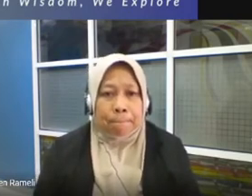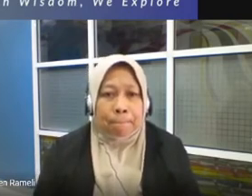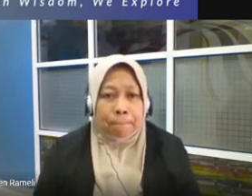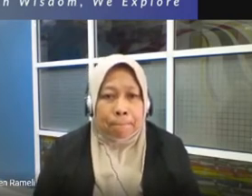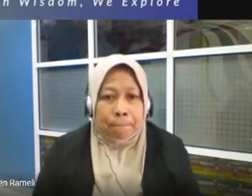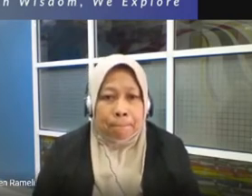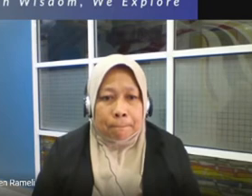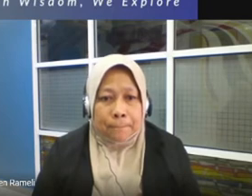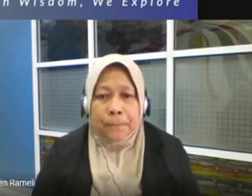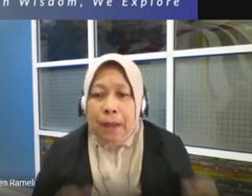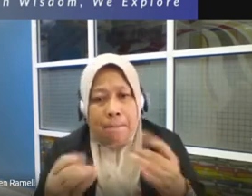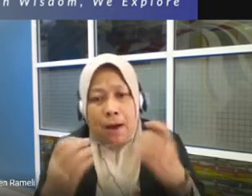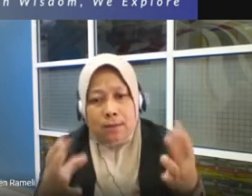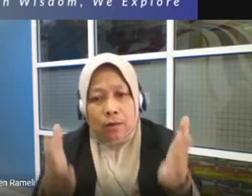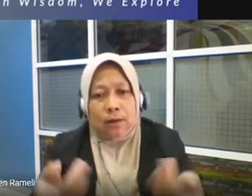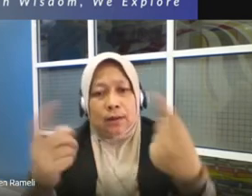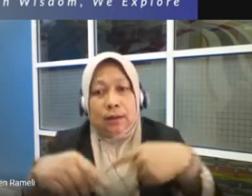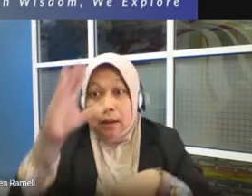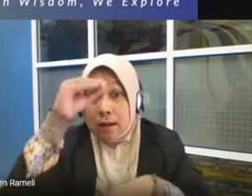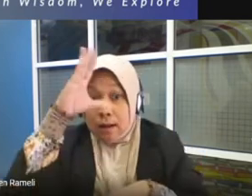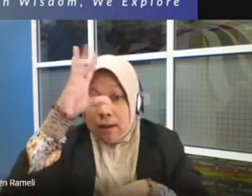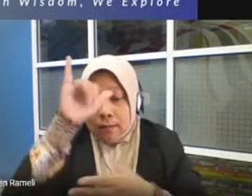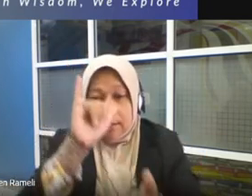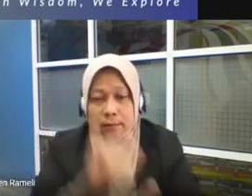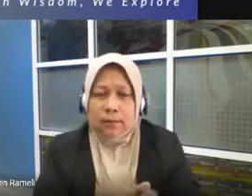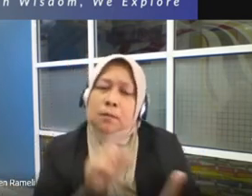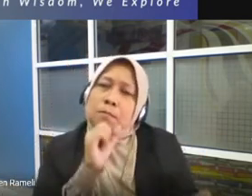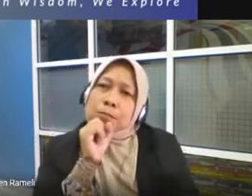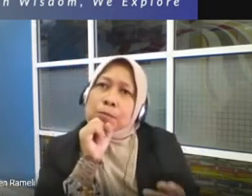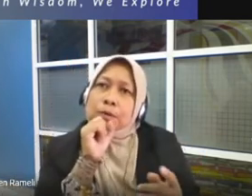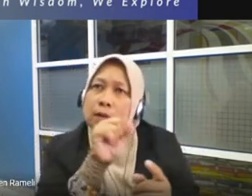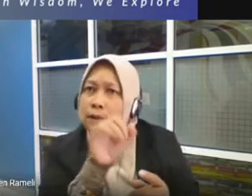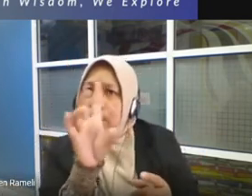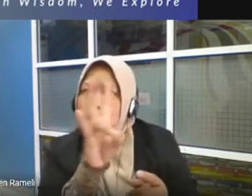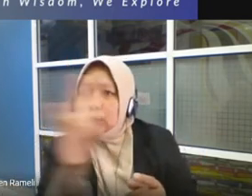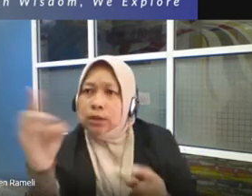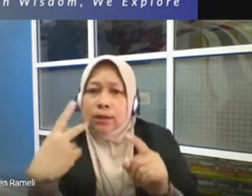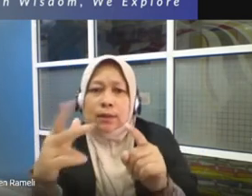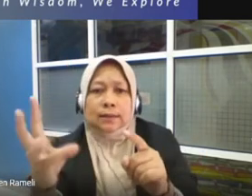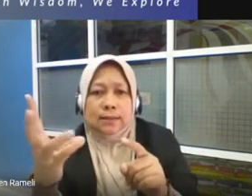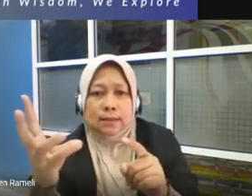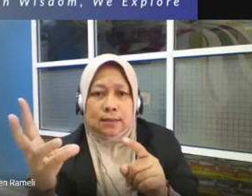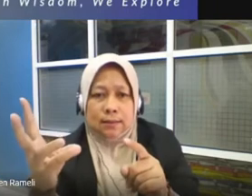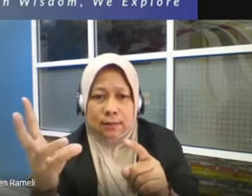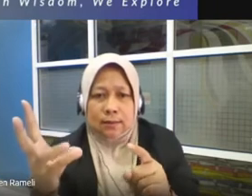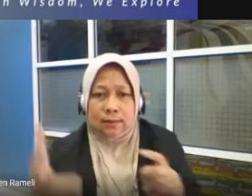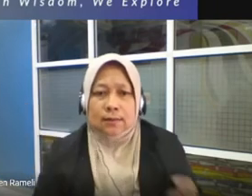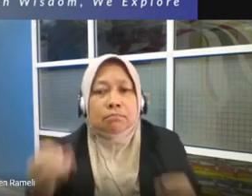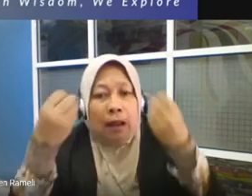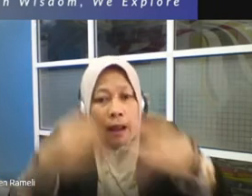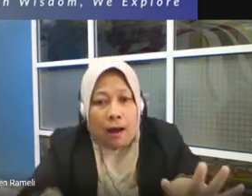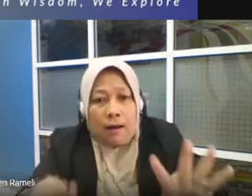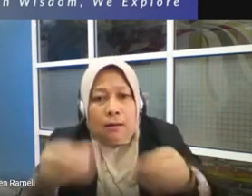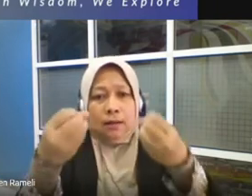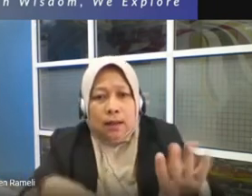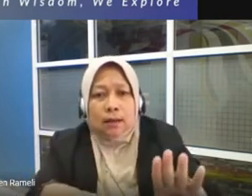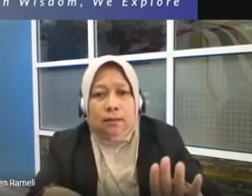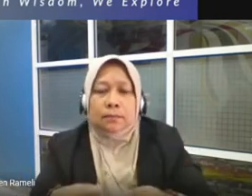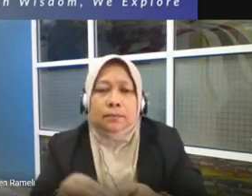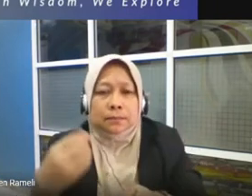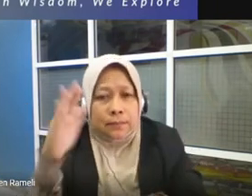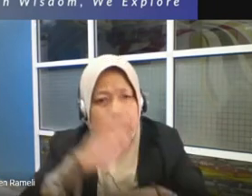come. The boys, ranging in age from 11 to 16, had been feared dead after they went missing with their 25-year-old